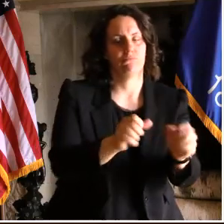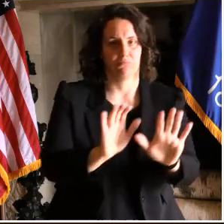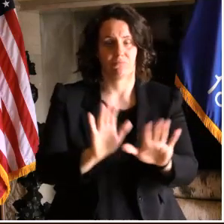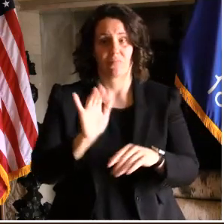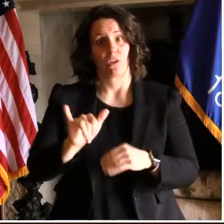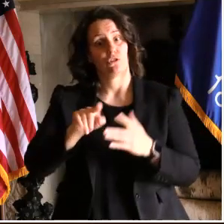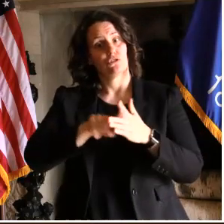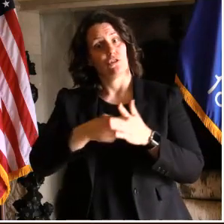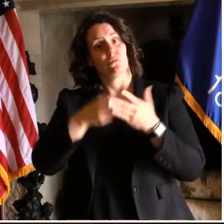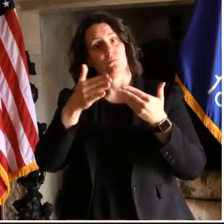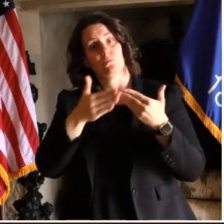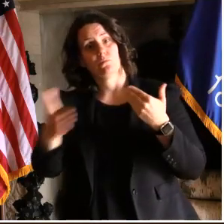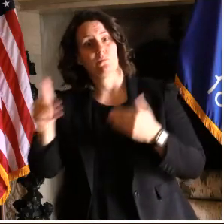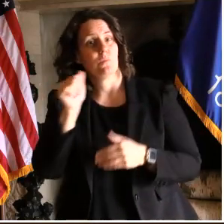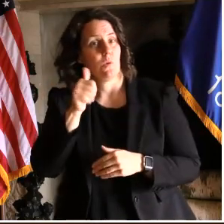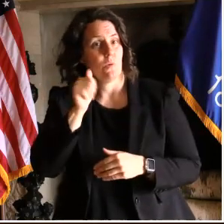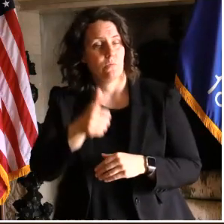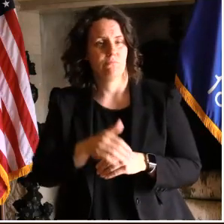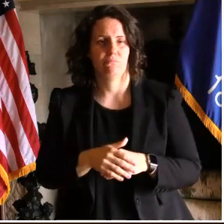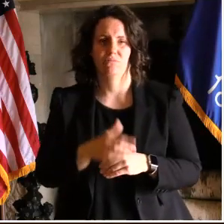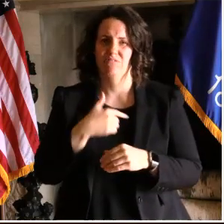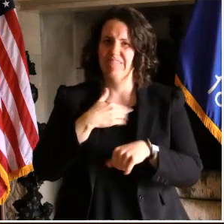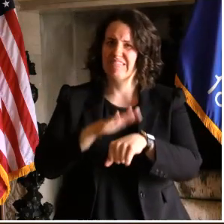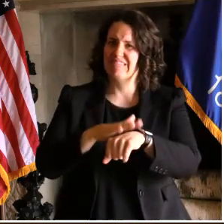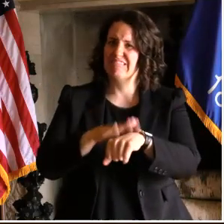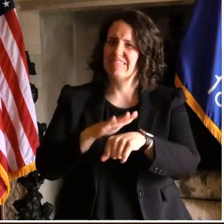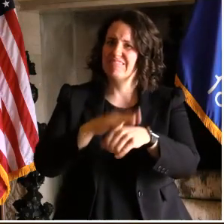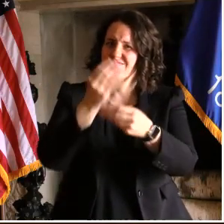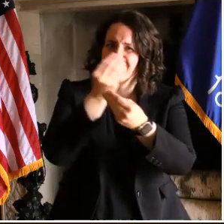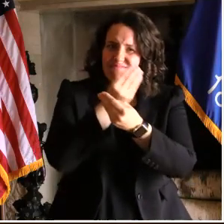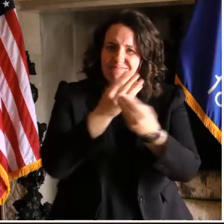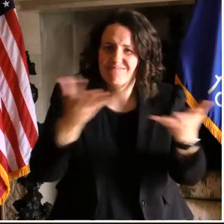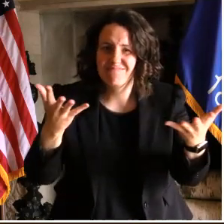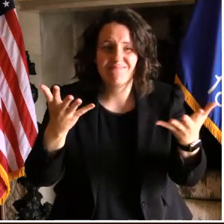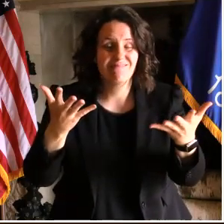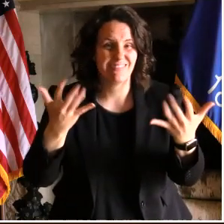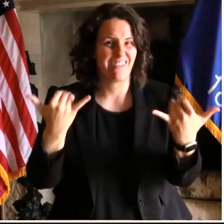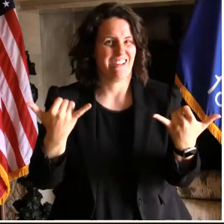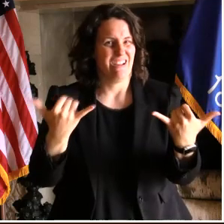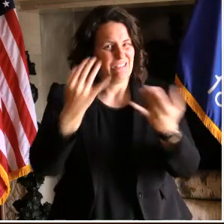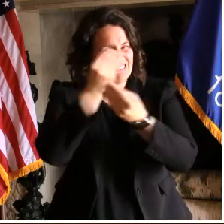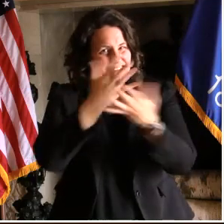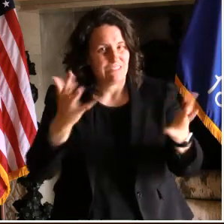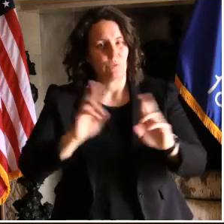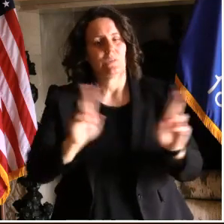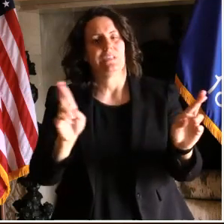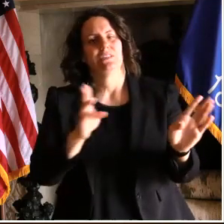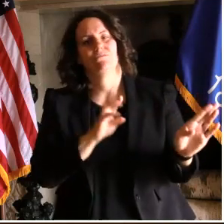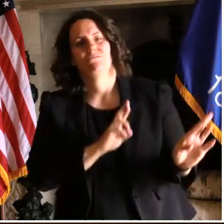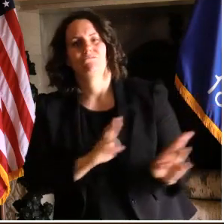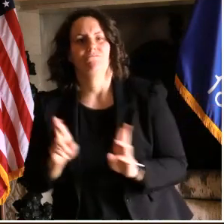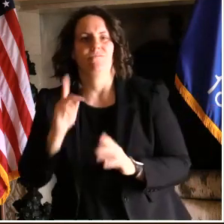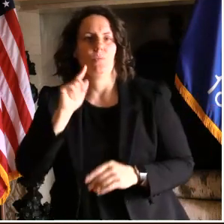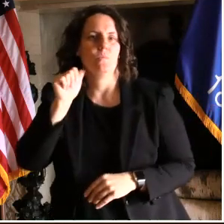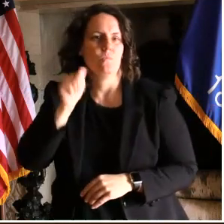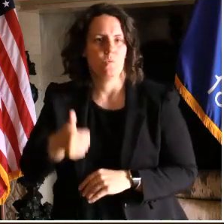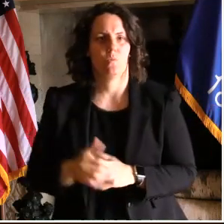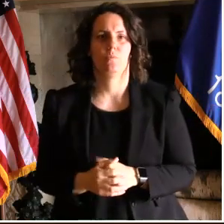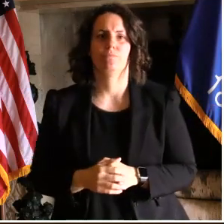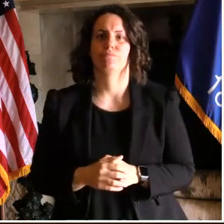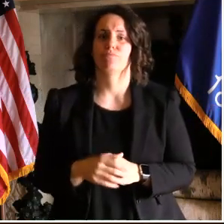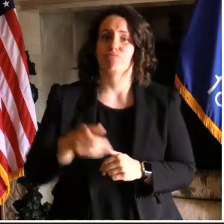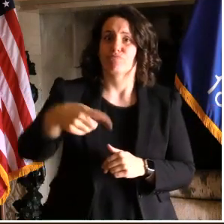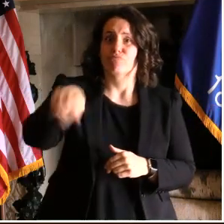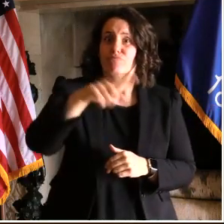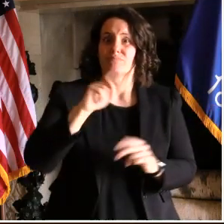everybody the opportunity to prepare and plan ahead so that you can help do your part to keep our friends and our neighbors and